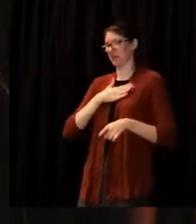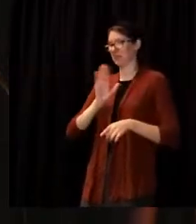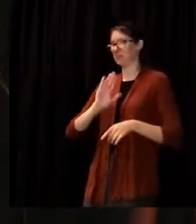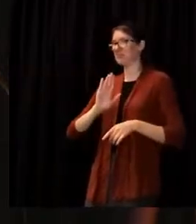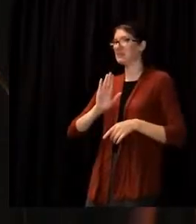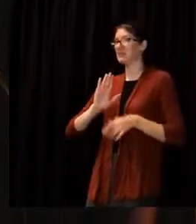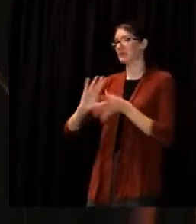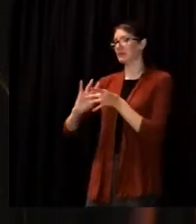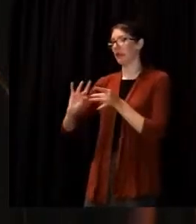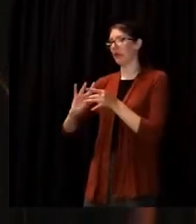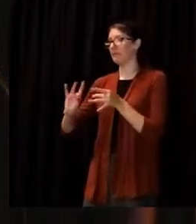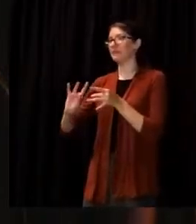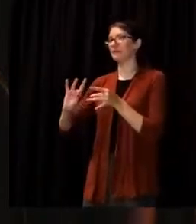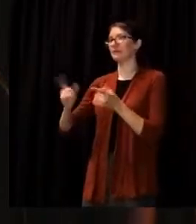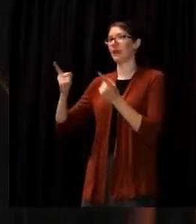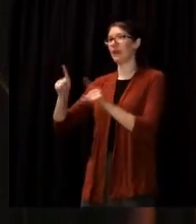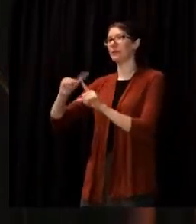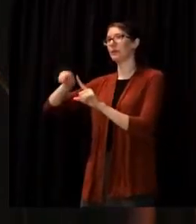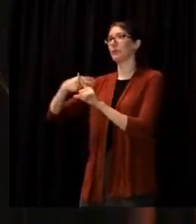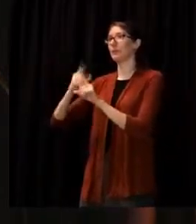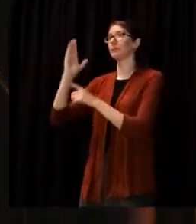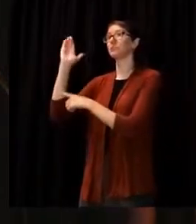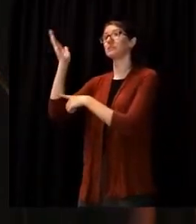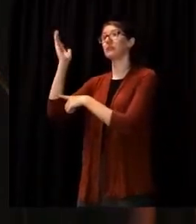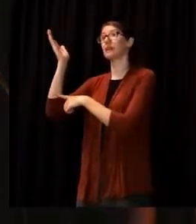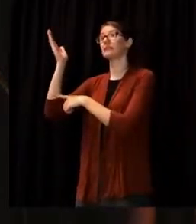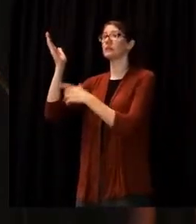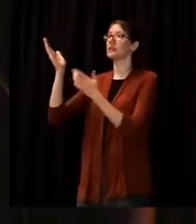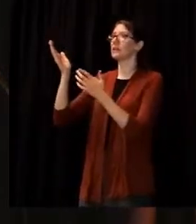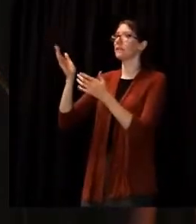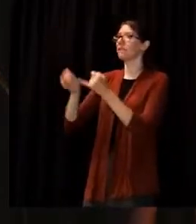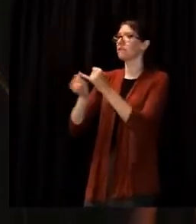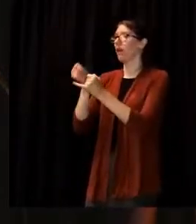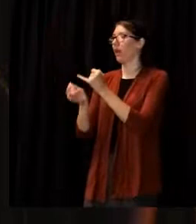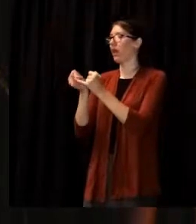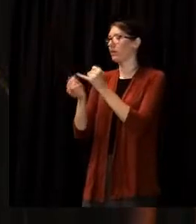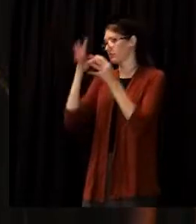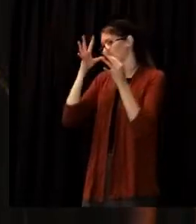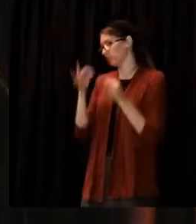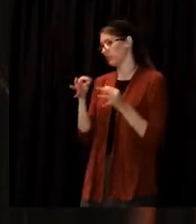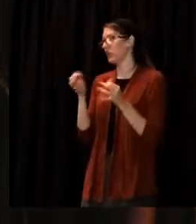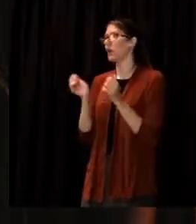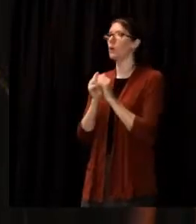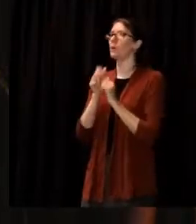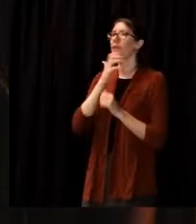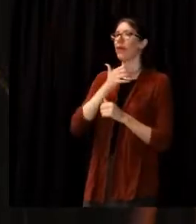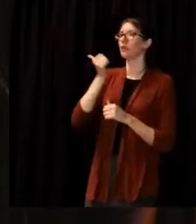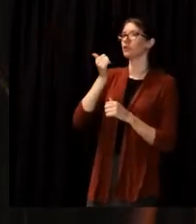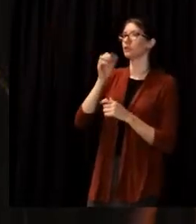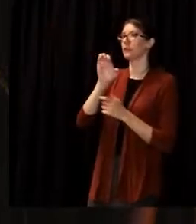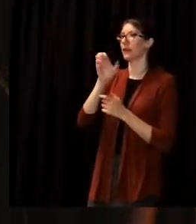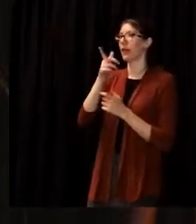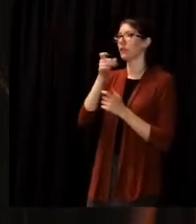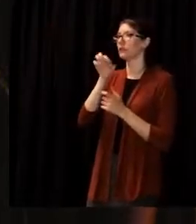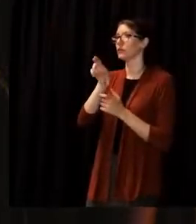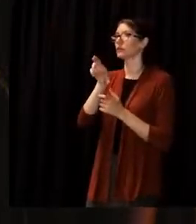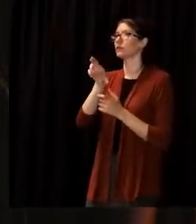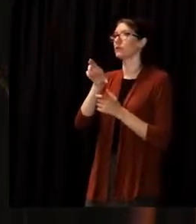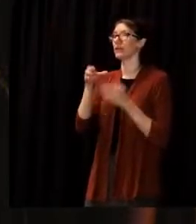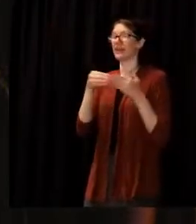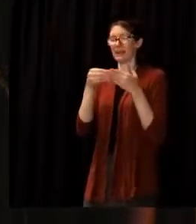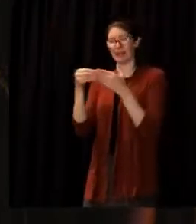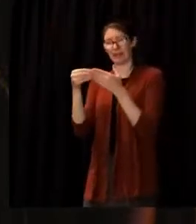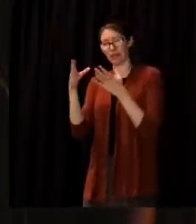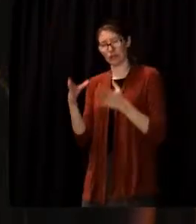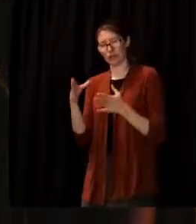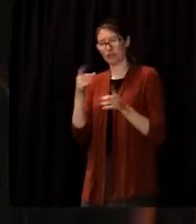actually a comment that was made when we were presenting this and finalizing this with a lot of the key leaders, staff, and elders. And one of our ministry leaders heard this